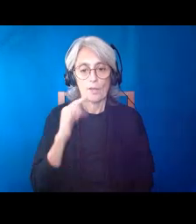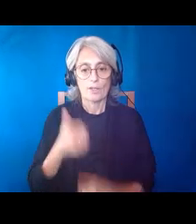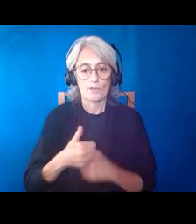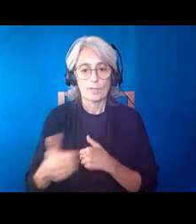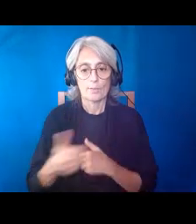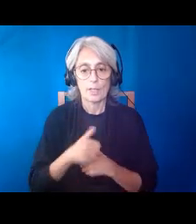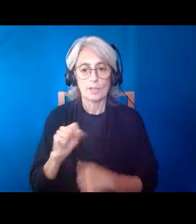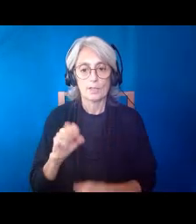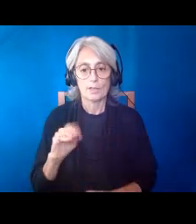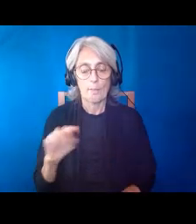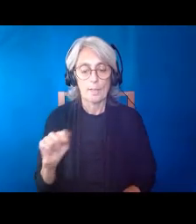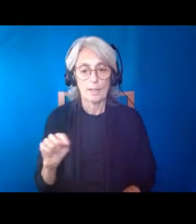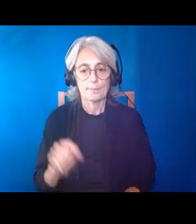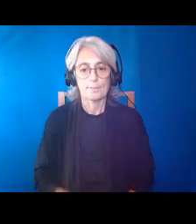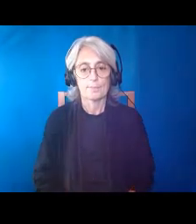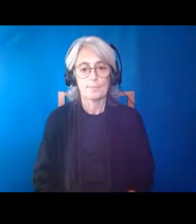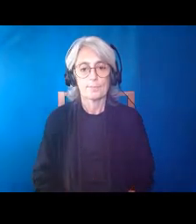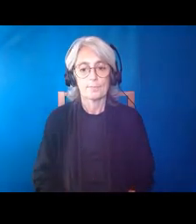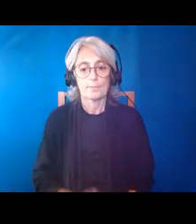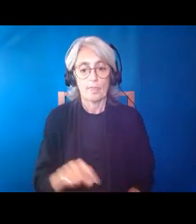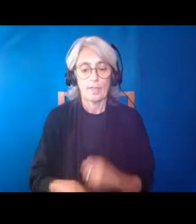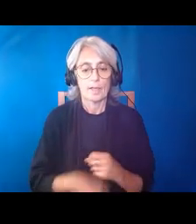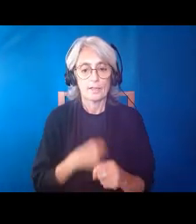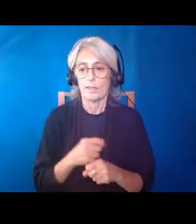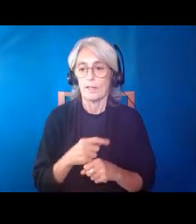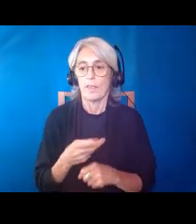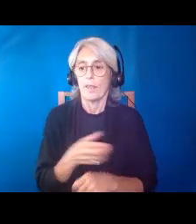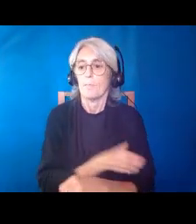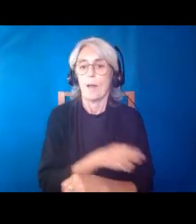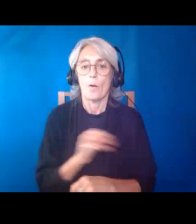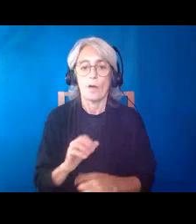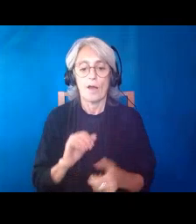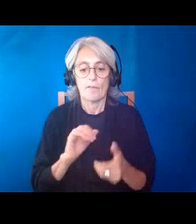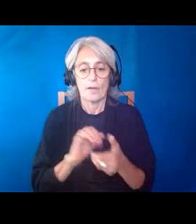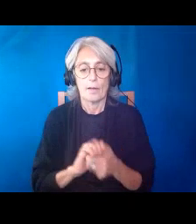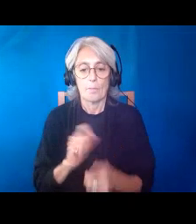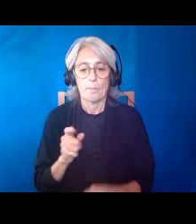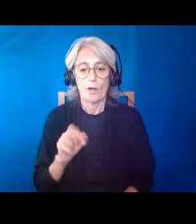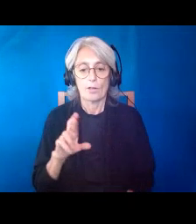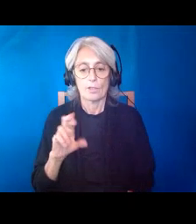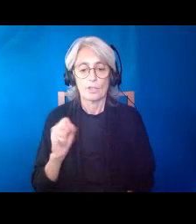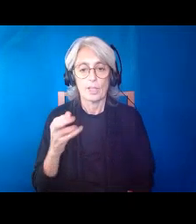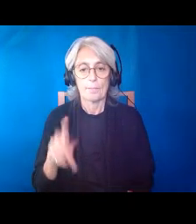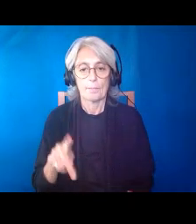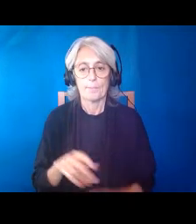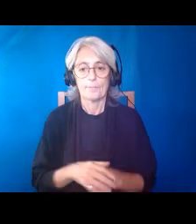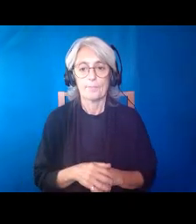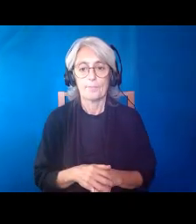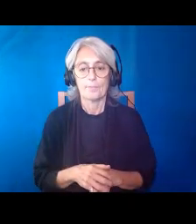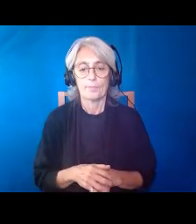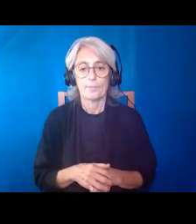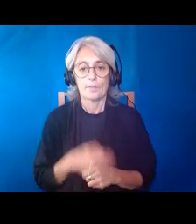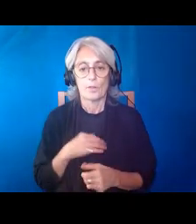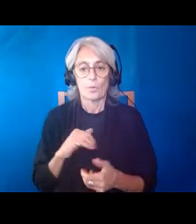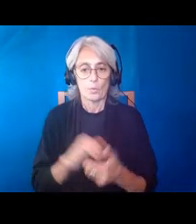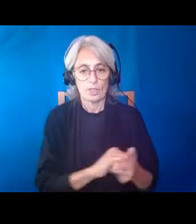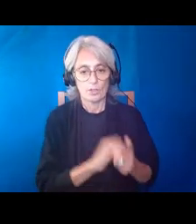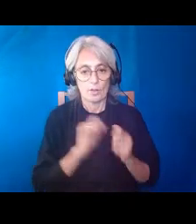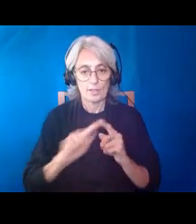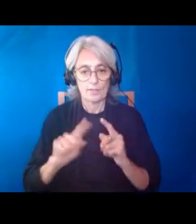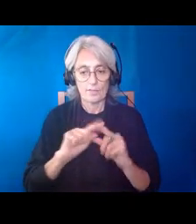Summit. This year's theme was the power of partnership. We were pleased to join with many of our partner agencies in